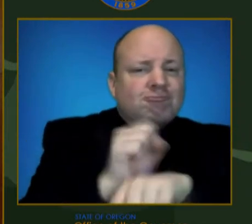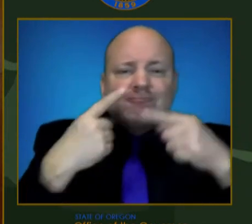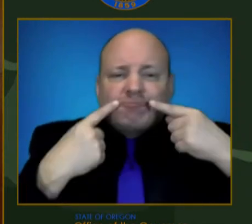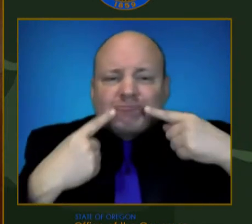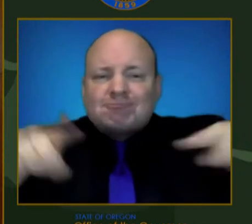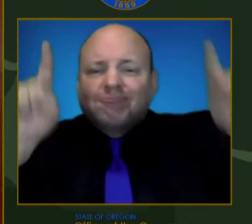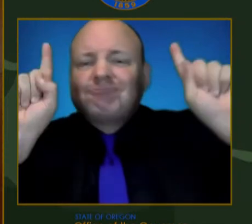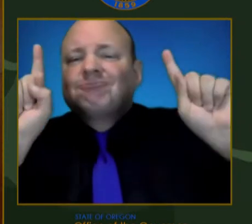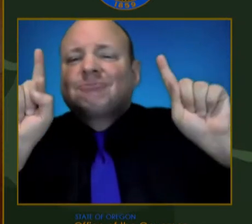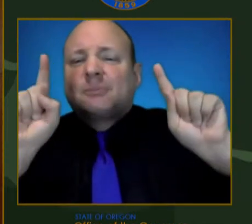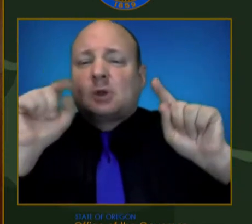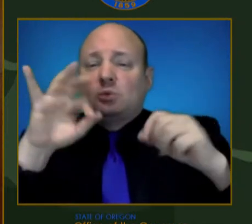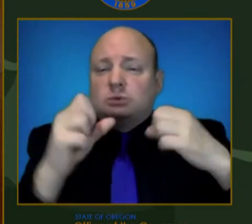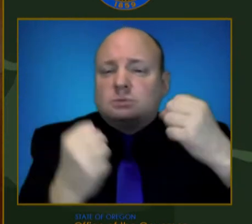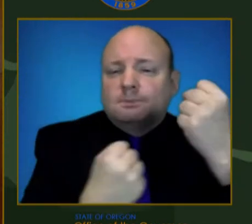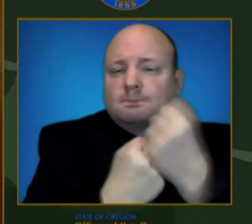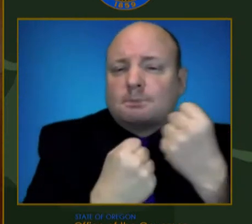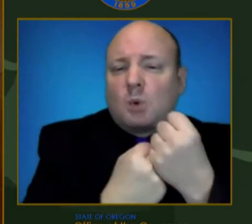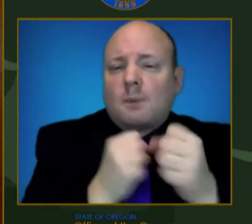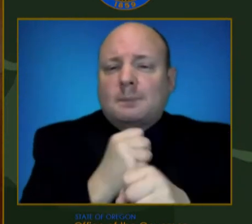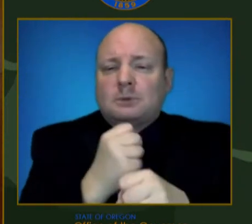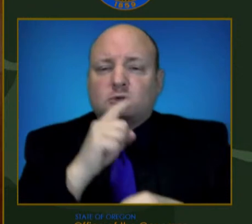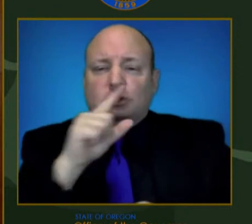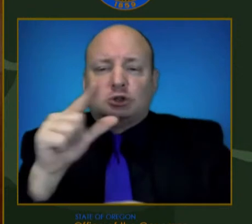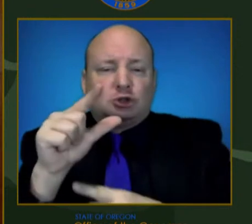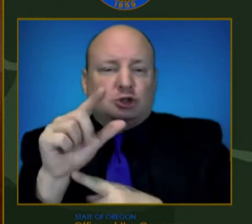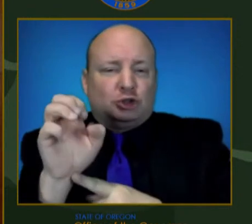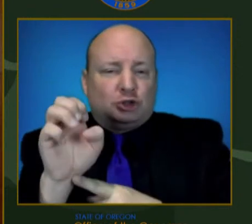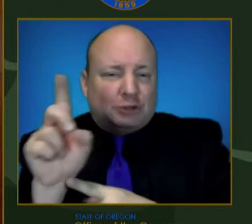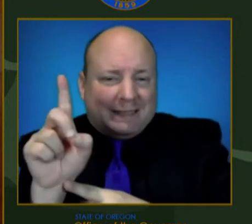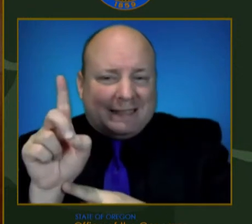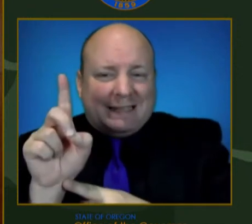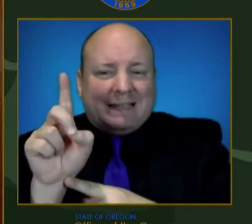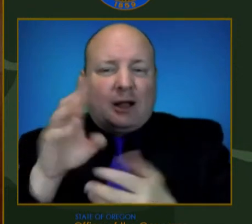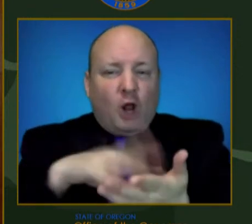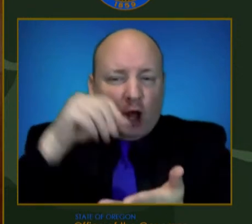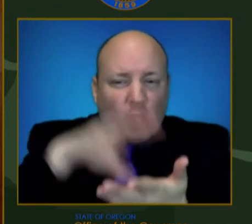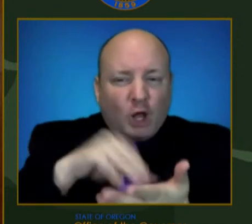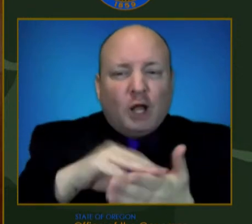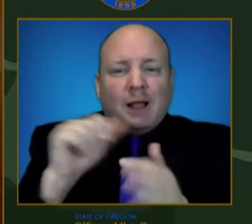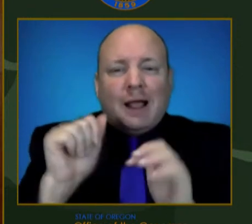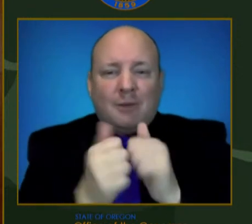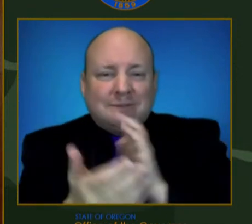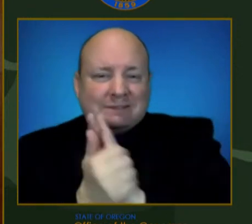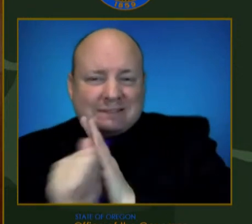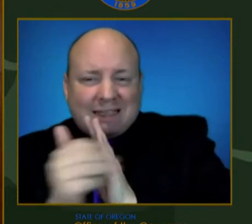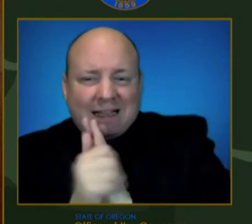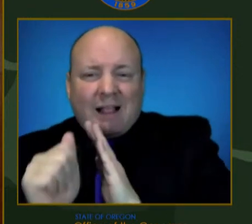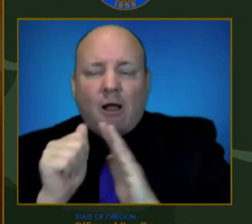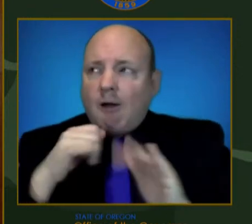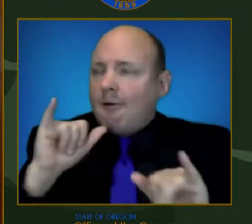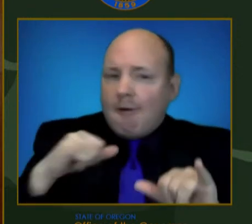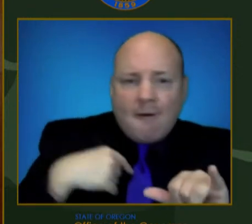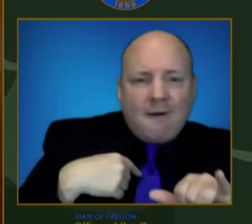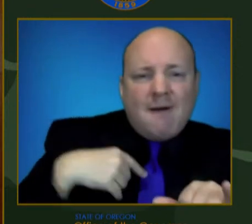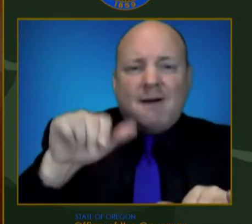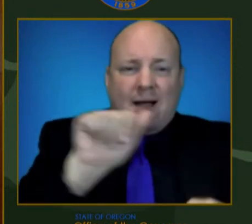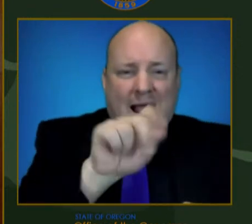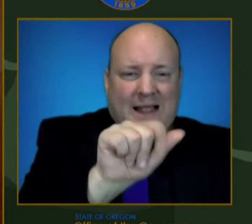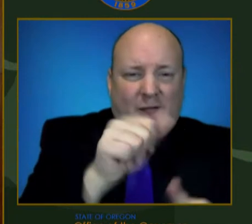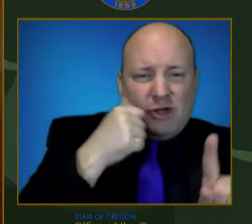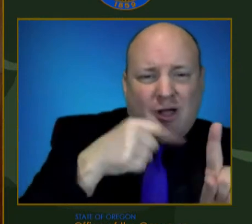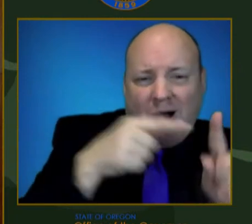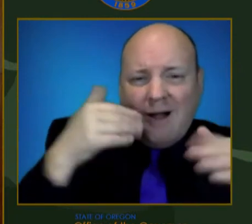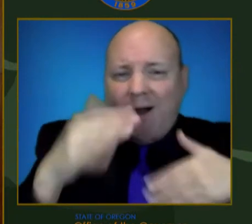she was able to earn her GED and learn new skills in her trade, all while gaining access to rent